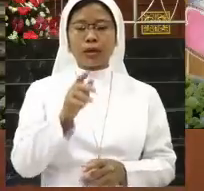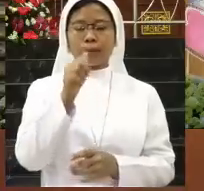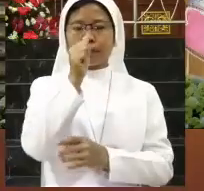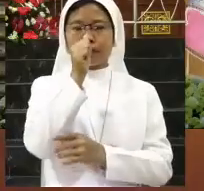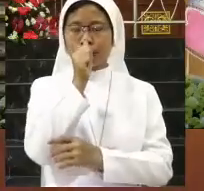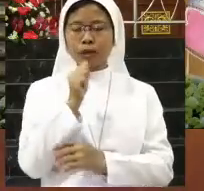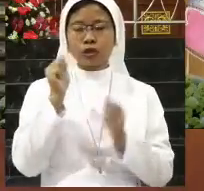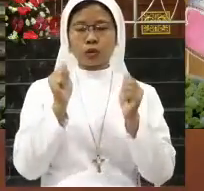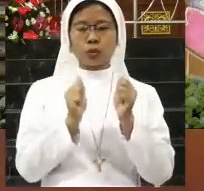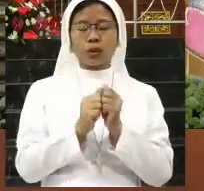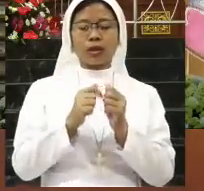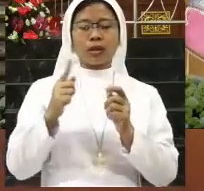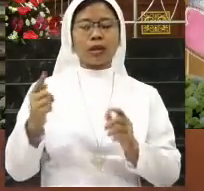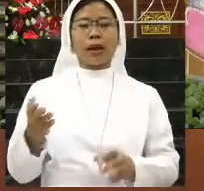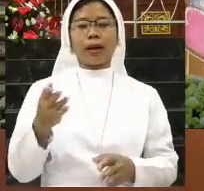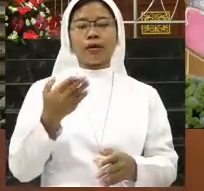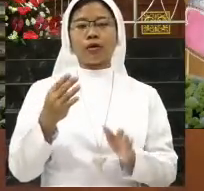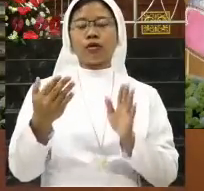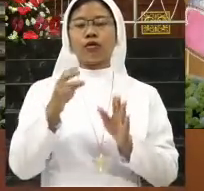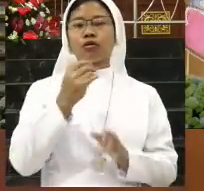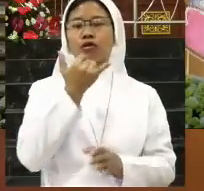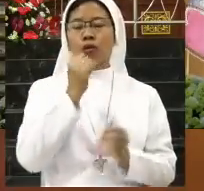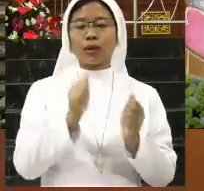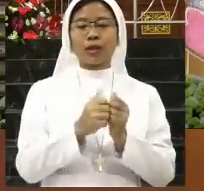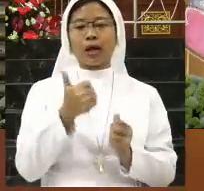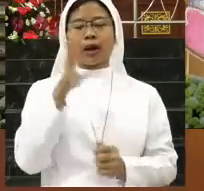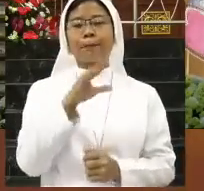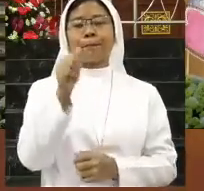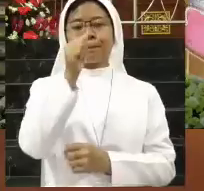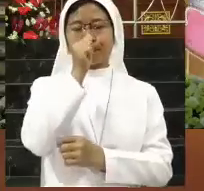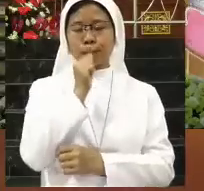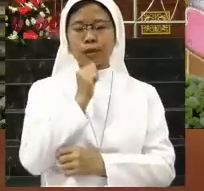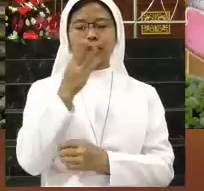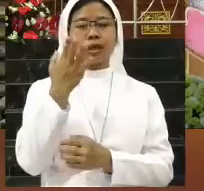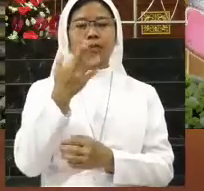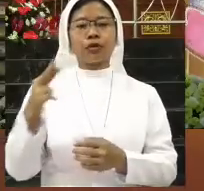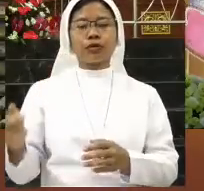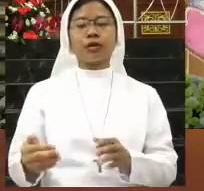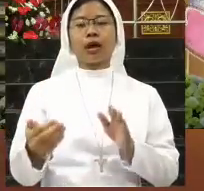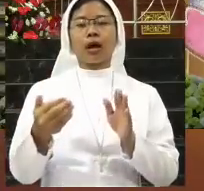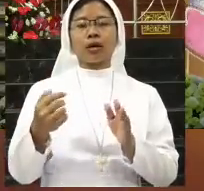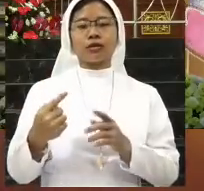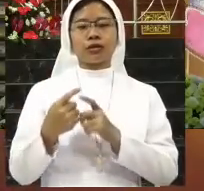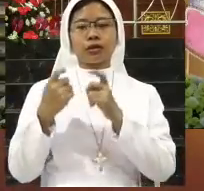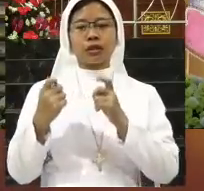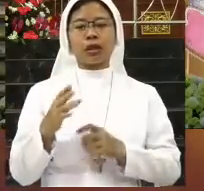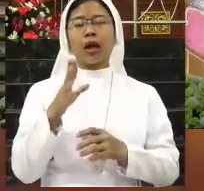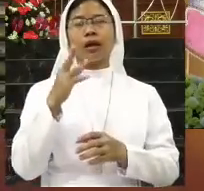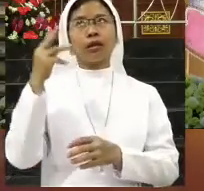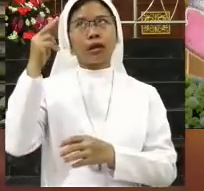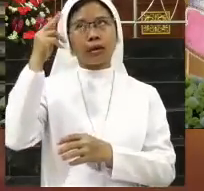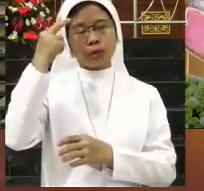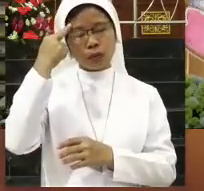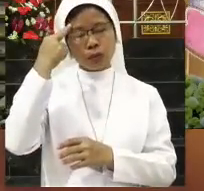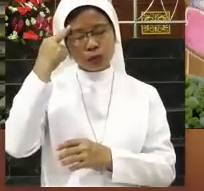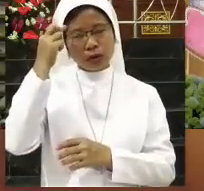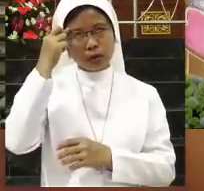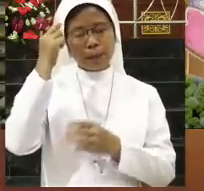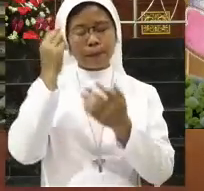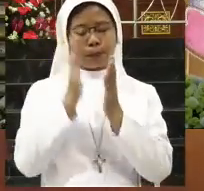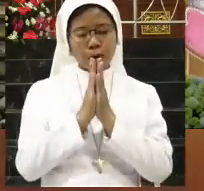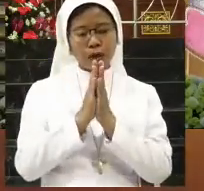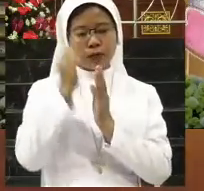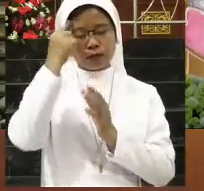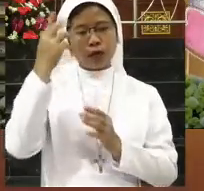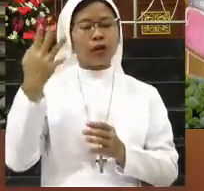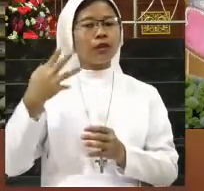men, that we may bear patiently their offenses, wishing them salvation of their souls. That